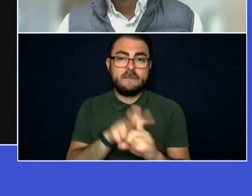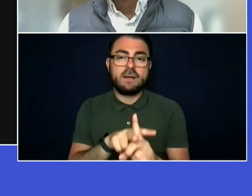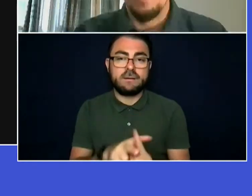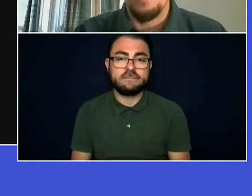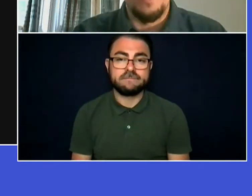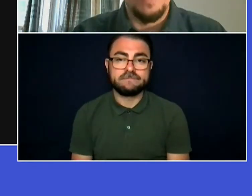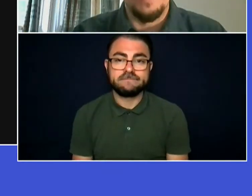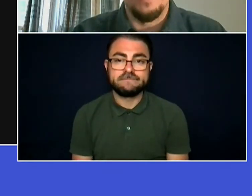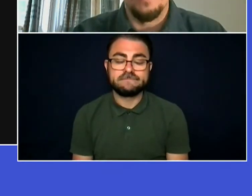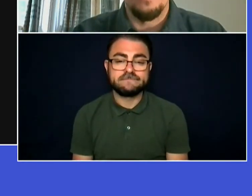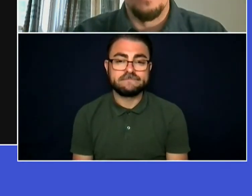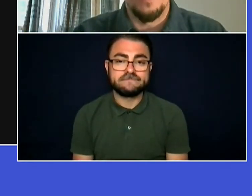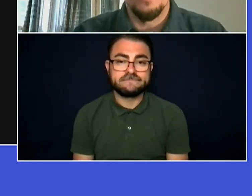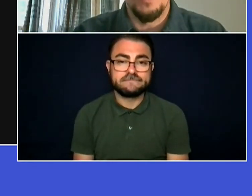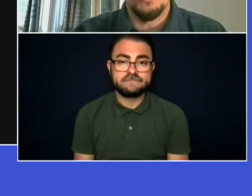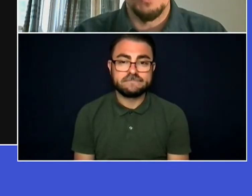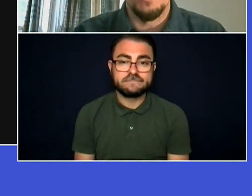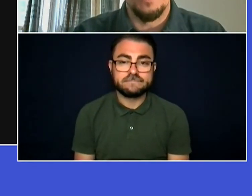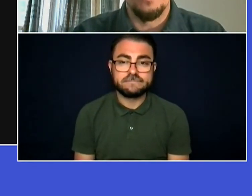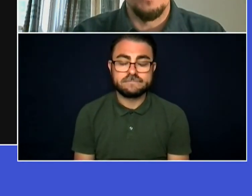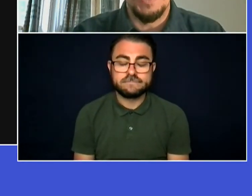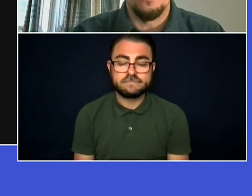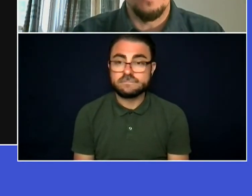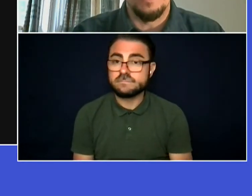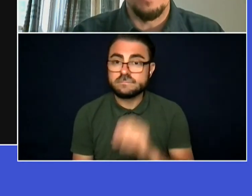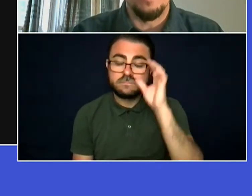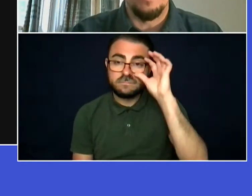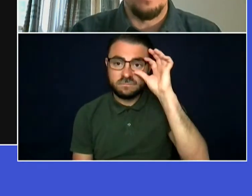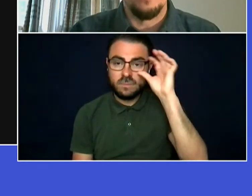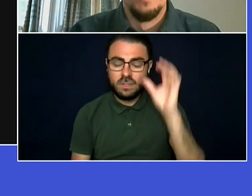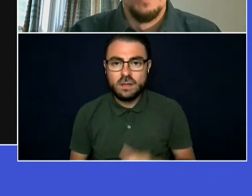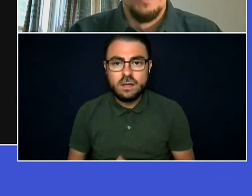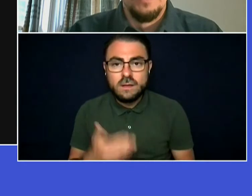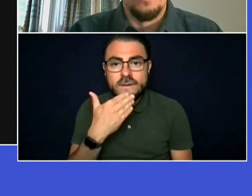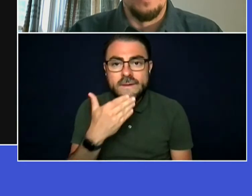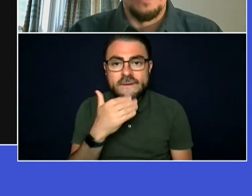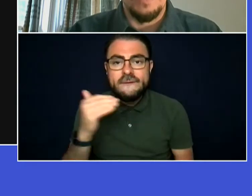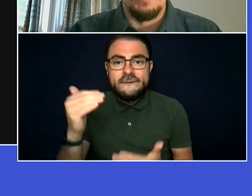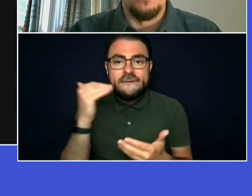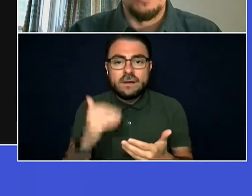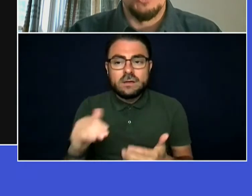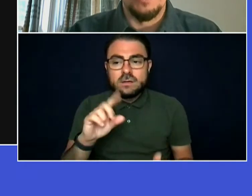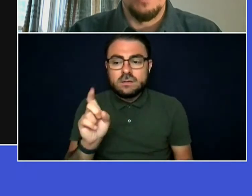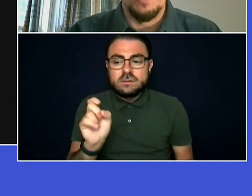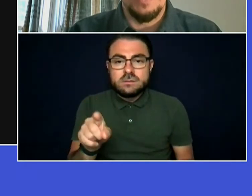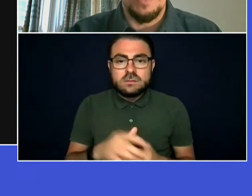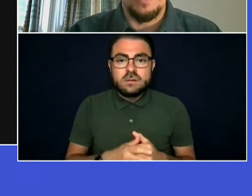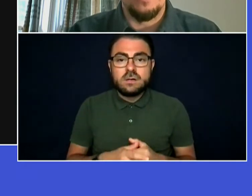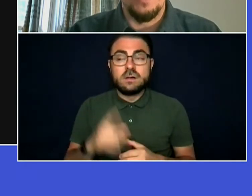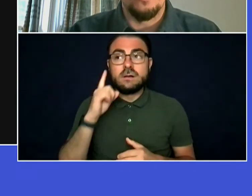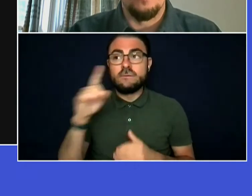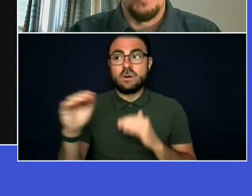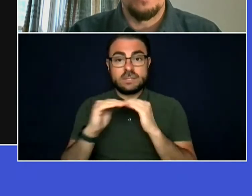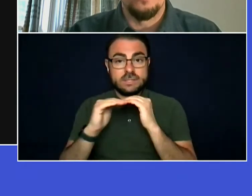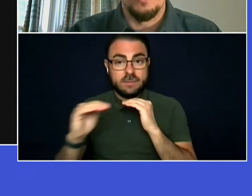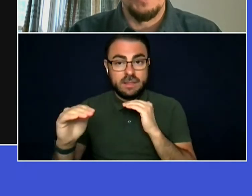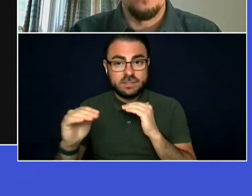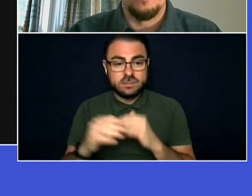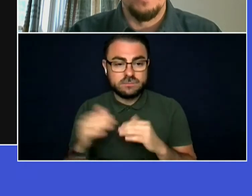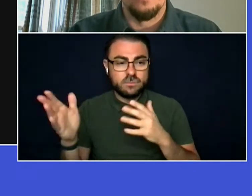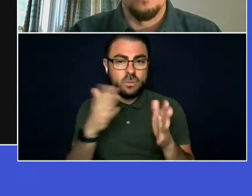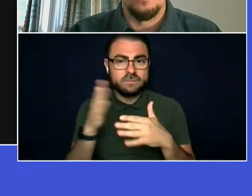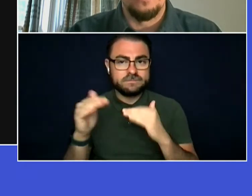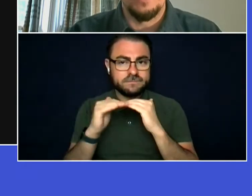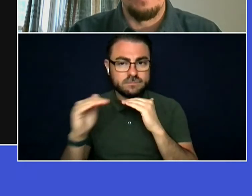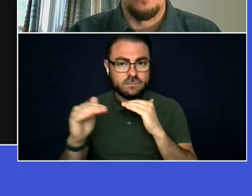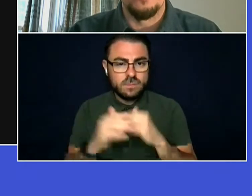All right, thanks. And let's see, second question is about the rent stabilization, and the question of what determines